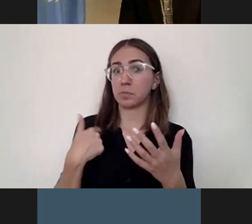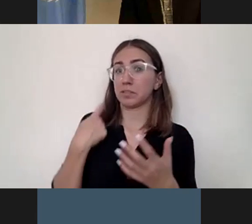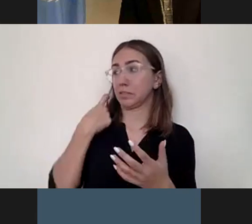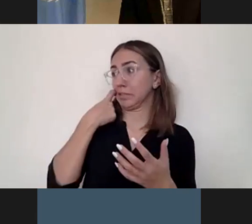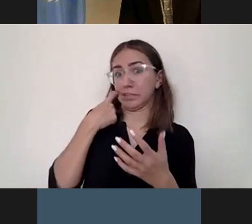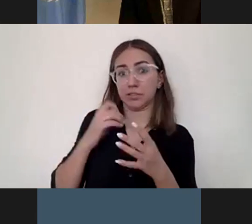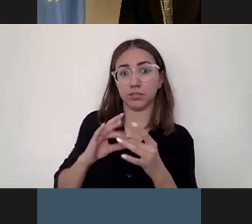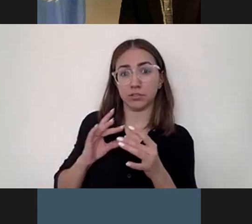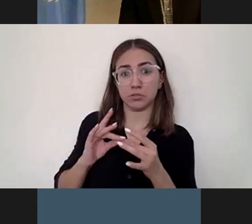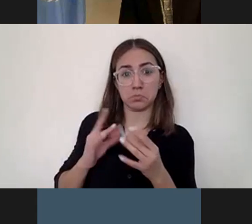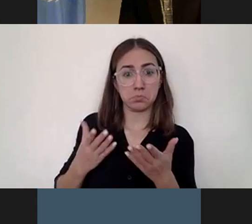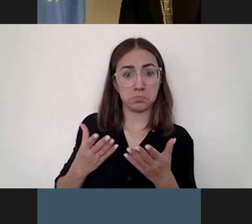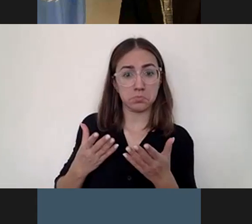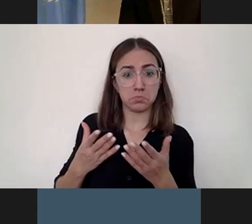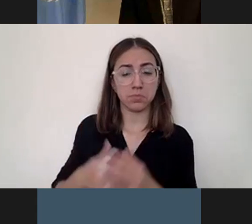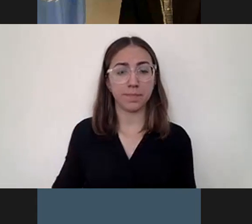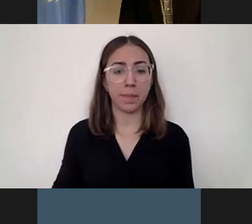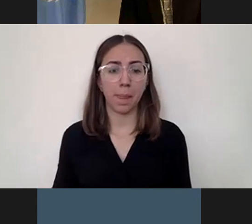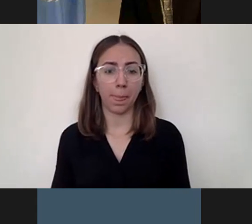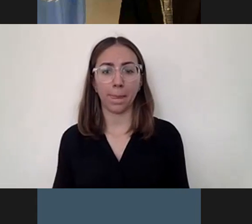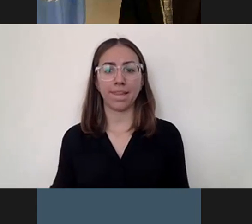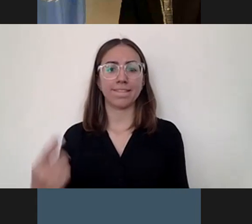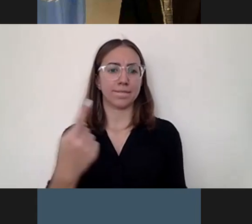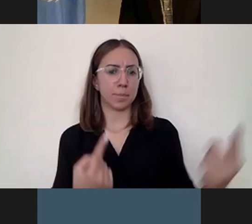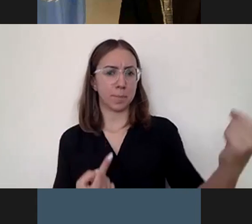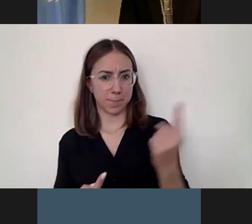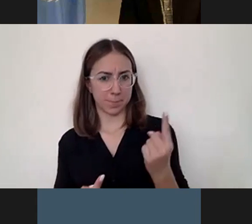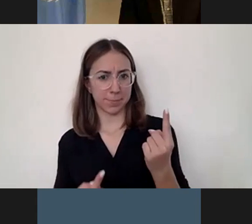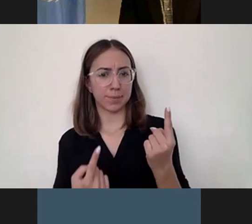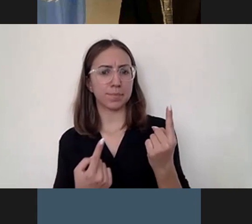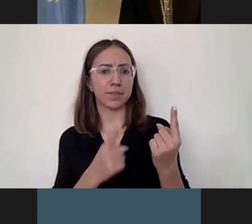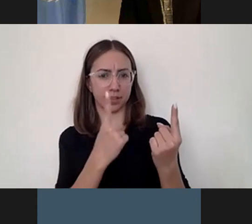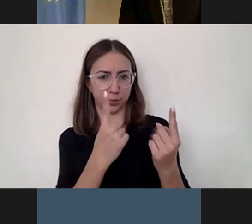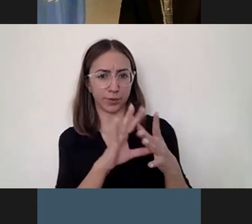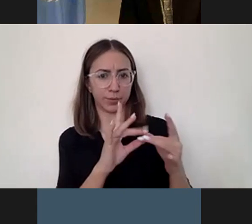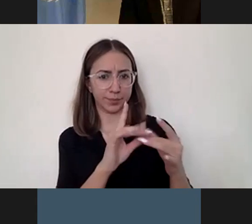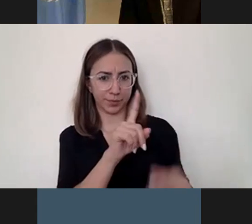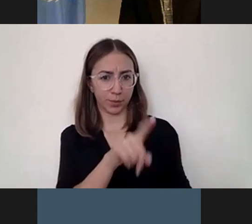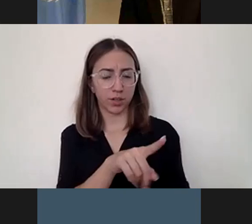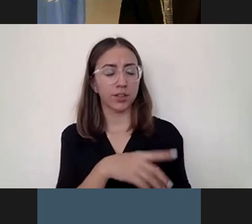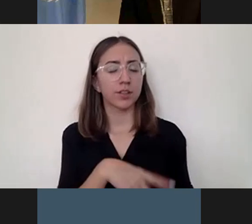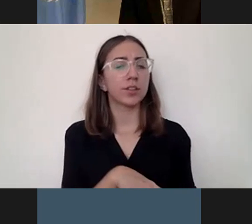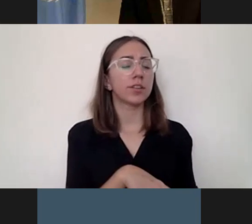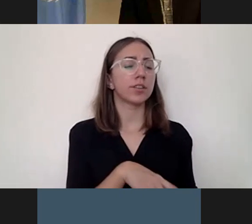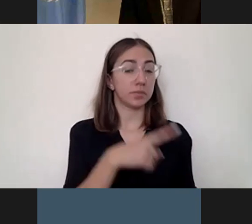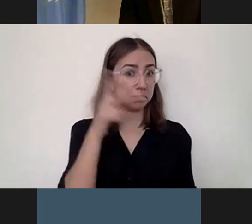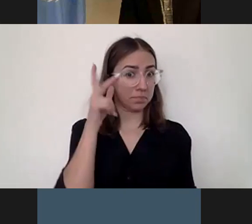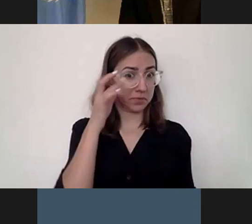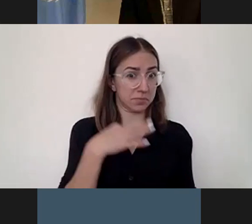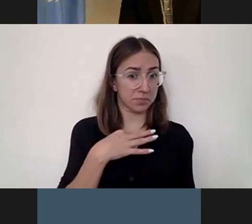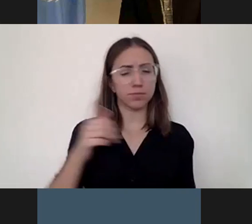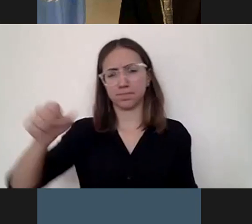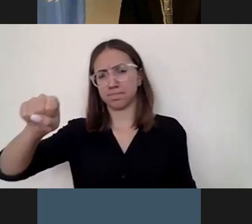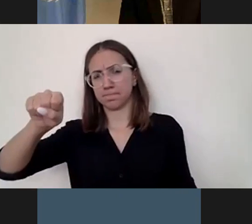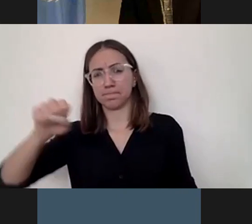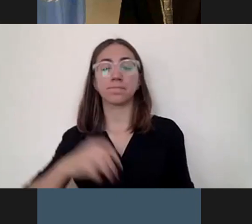asking until now? I have one quick question based on what you said, Doctor. Mm-hmm. Can you hear me well? Yeah, I can hear